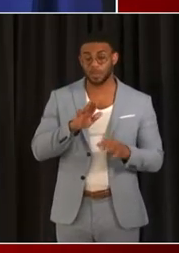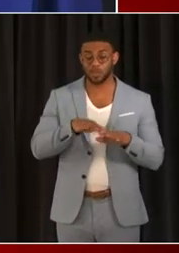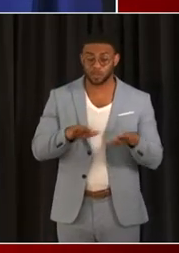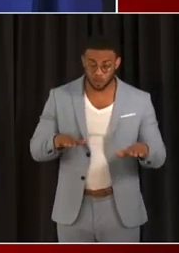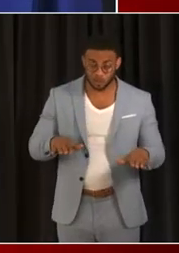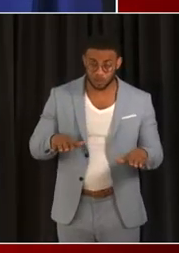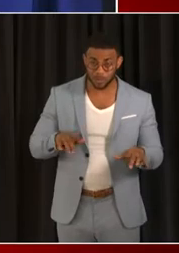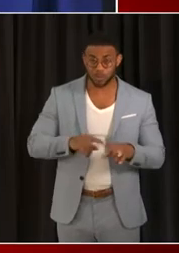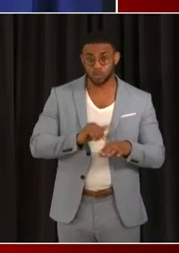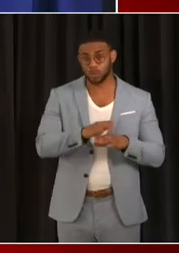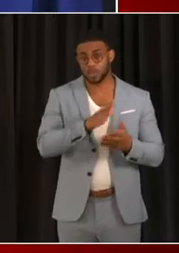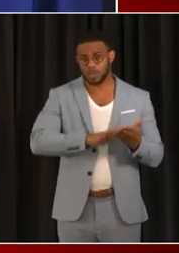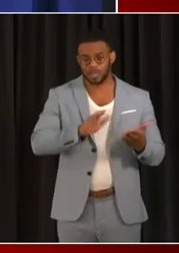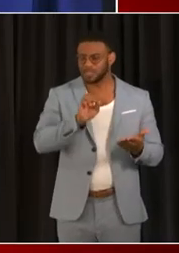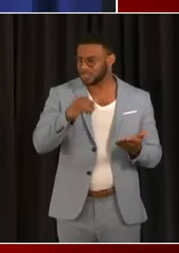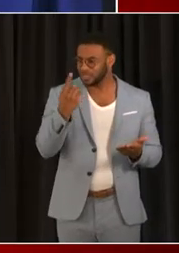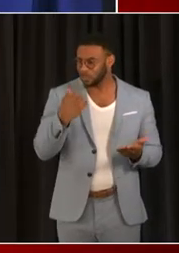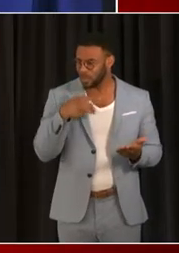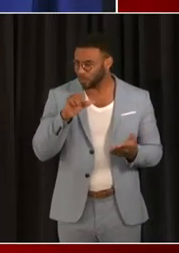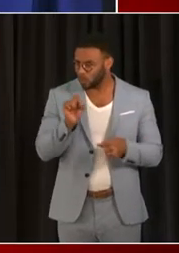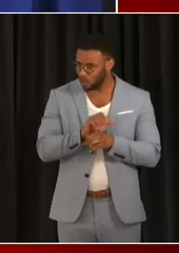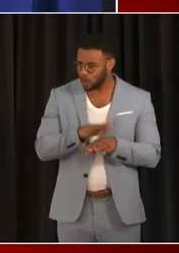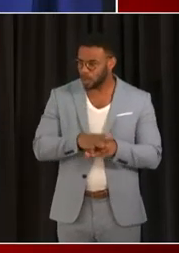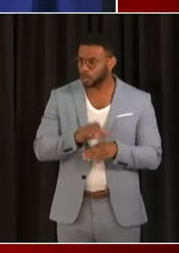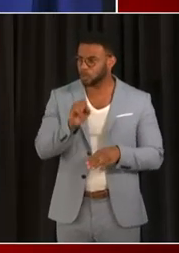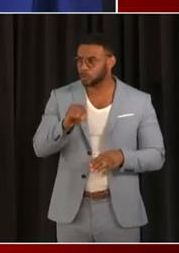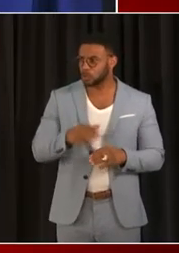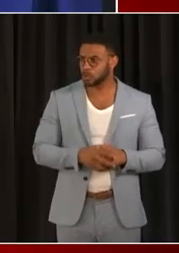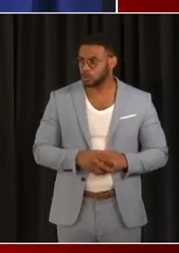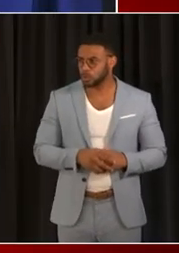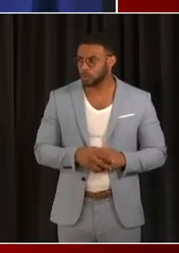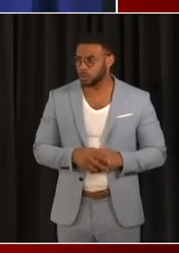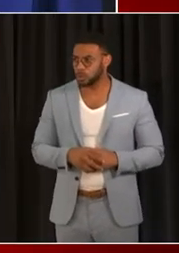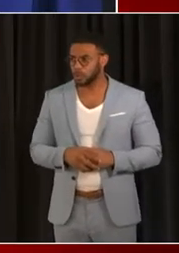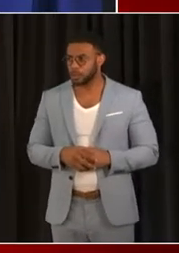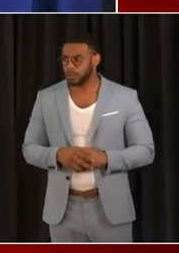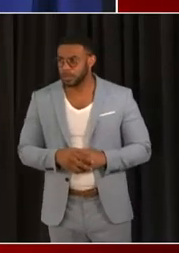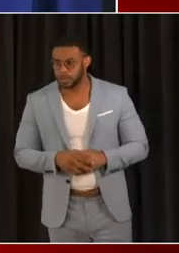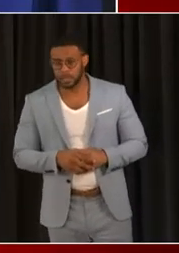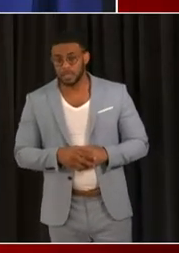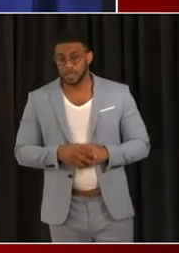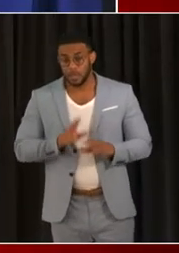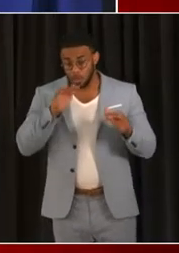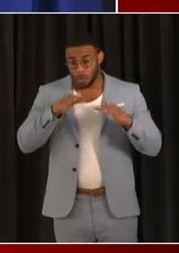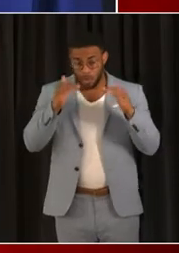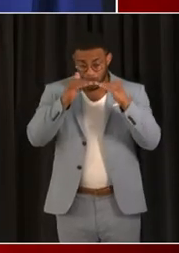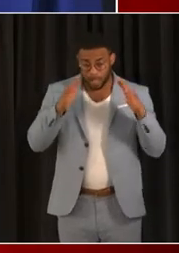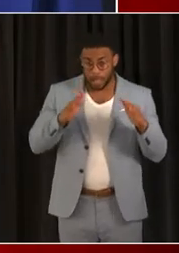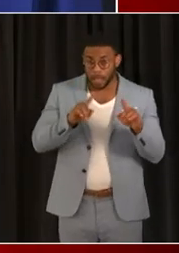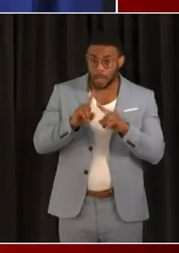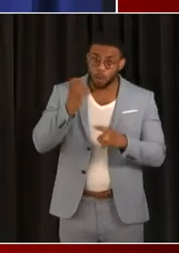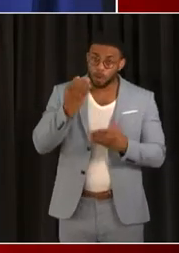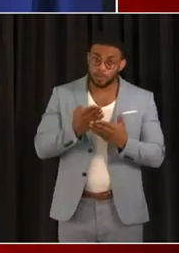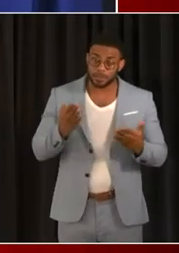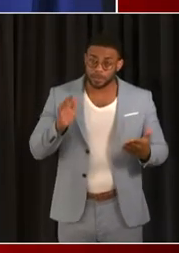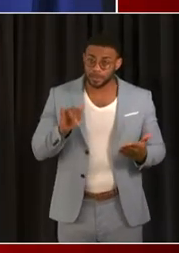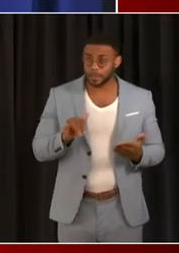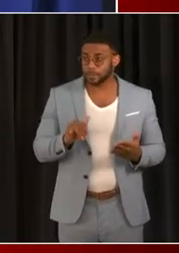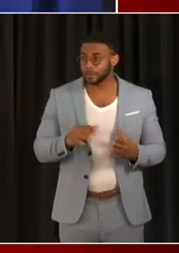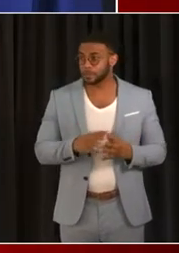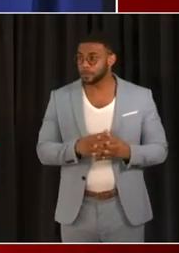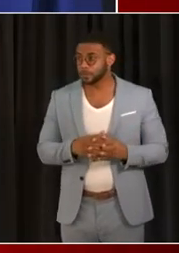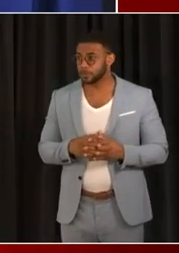their children to college. So it's something that we have to work on, and it's so important that we focus on housing as one of the things